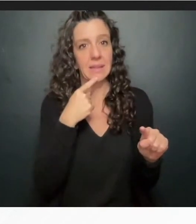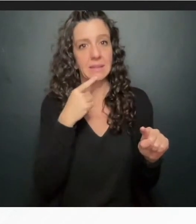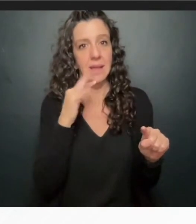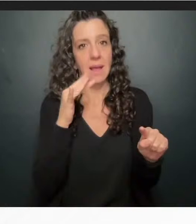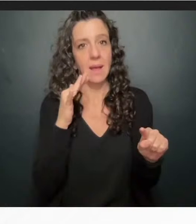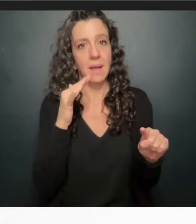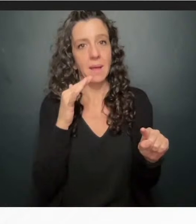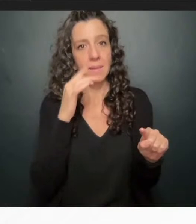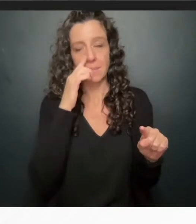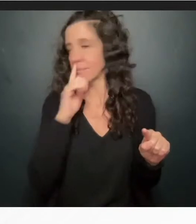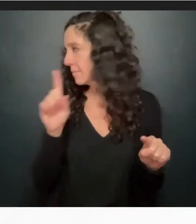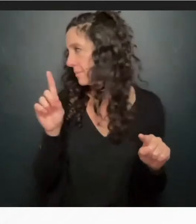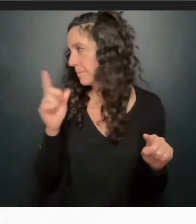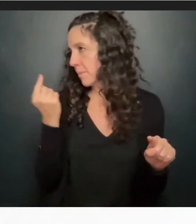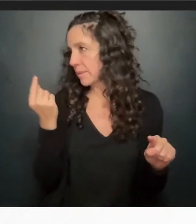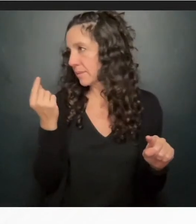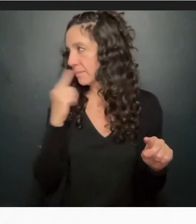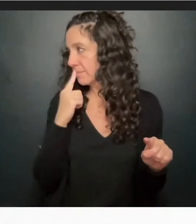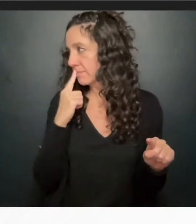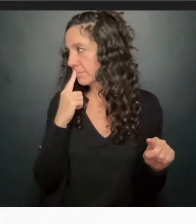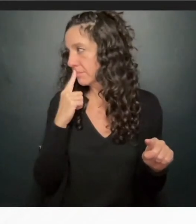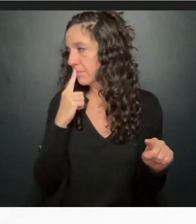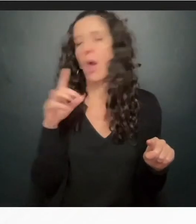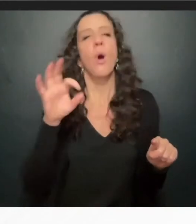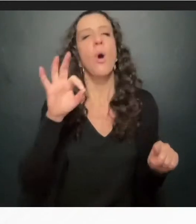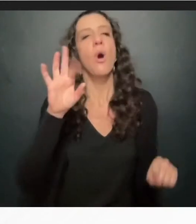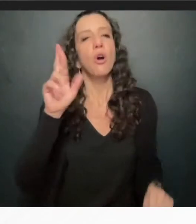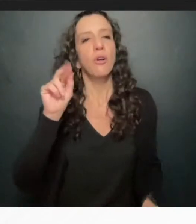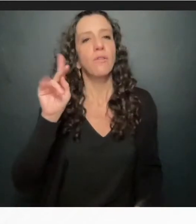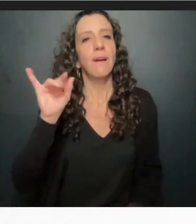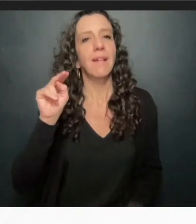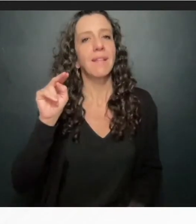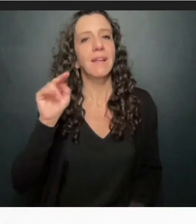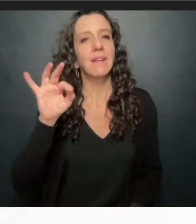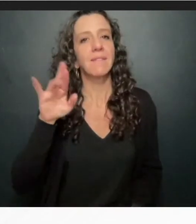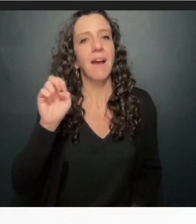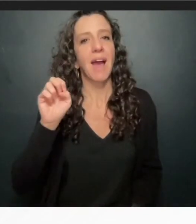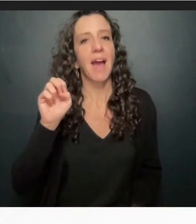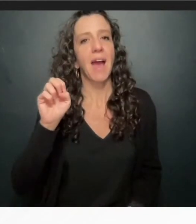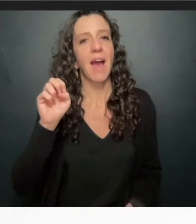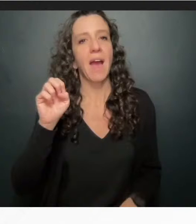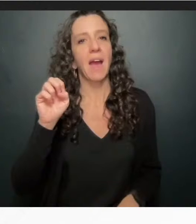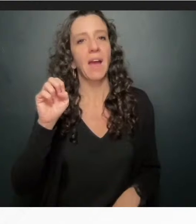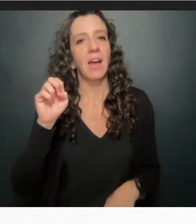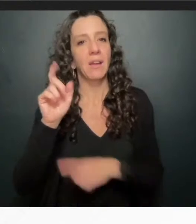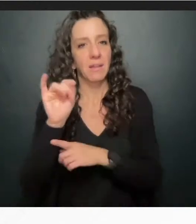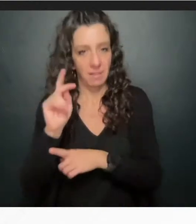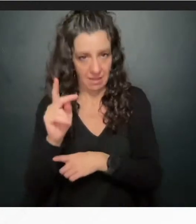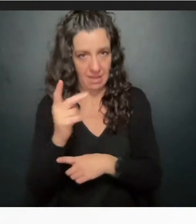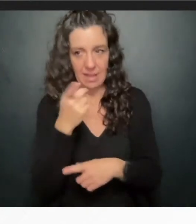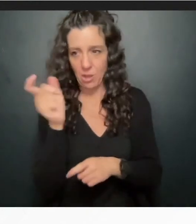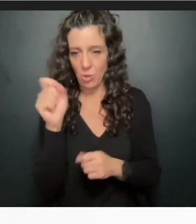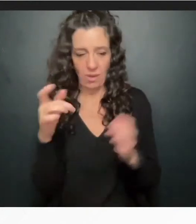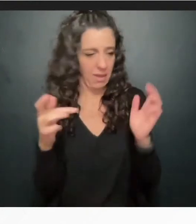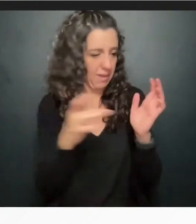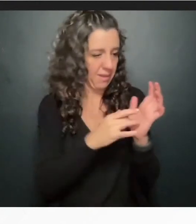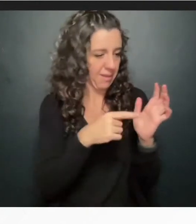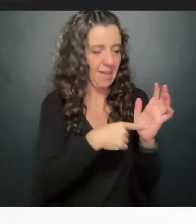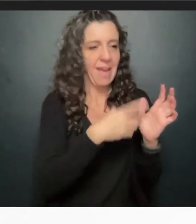what's the Franklin Fire link, and you'll be able to go to that site and pick all the